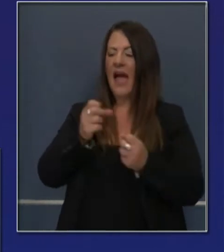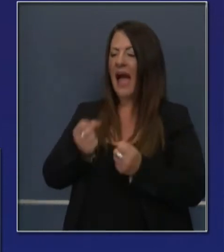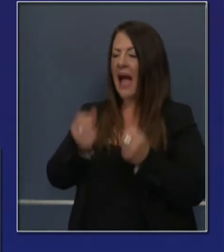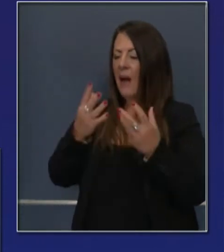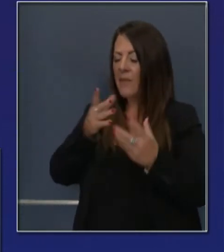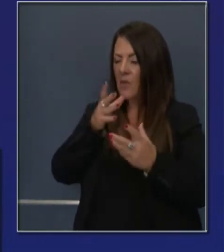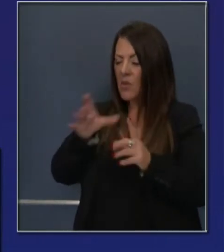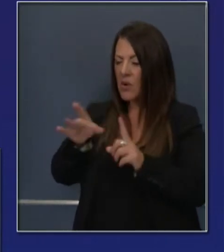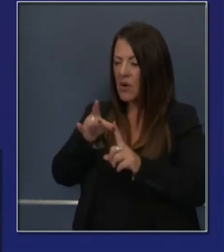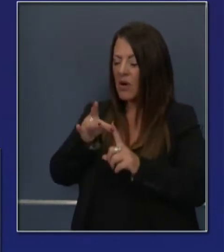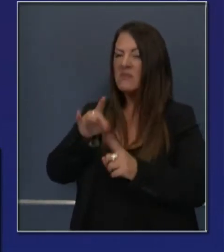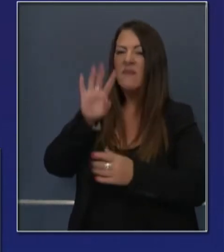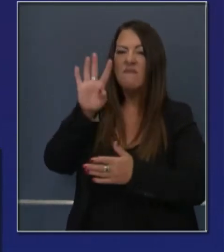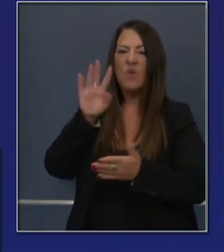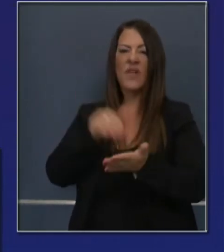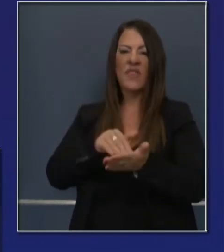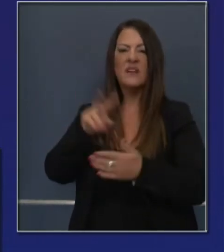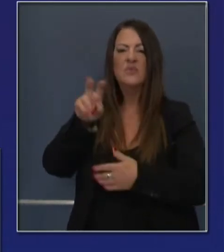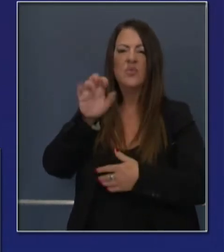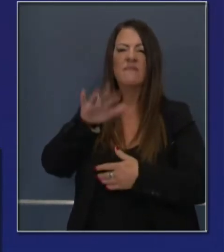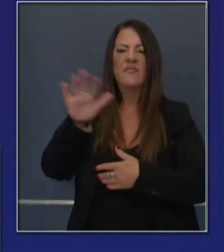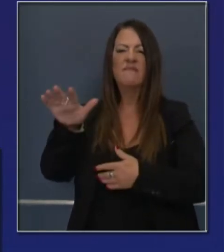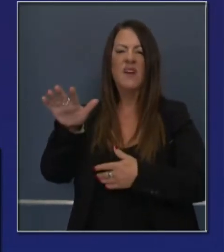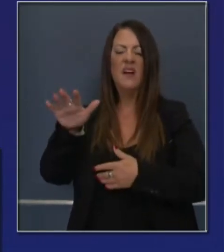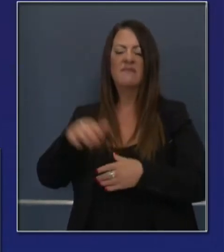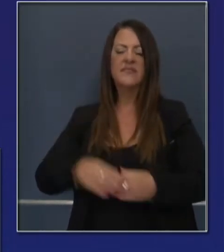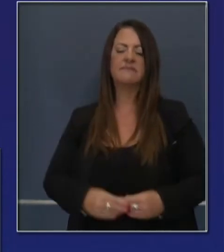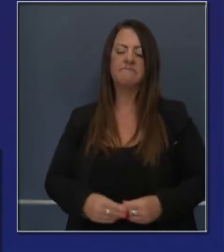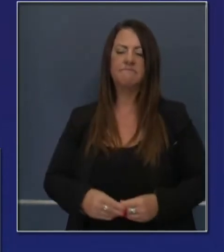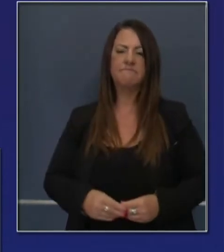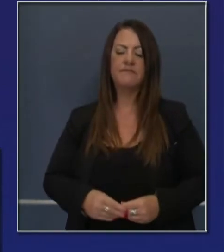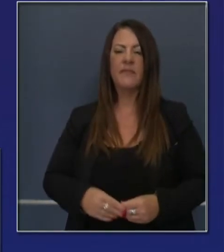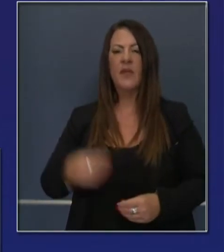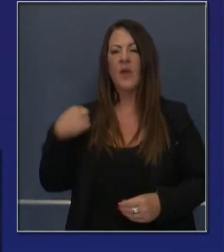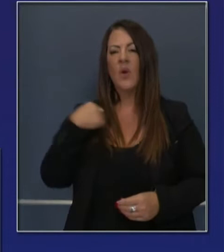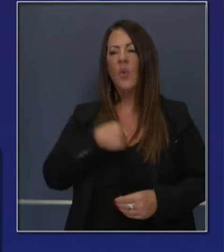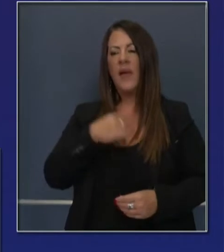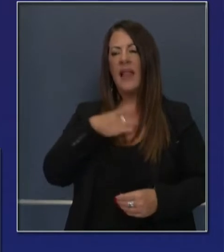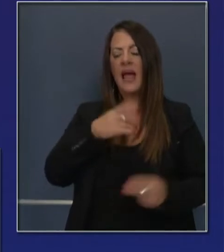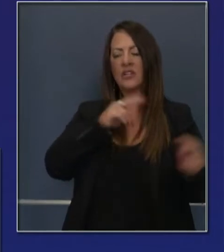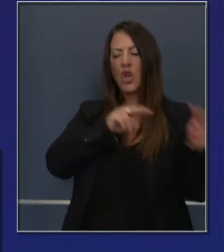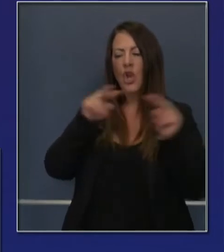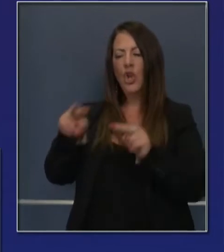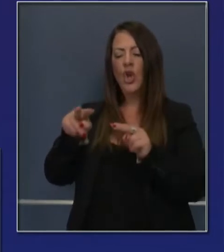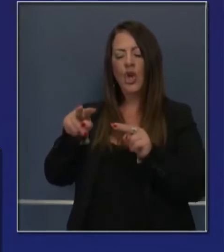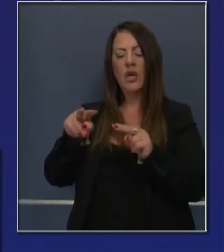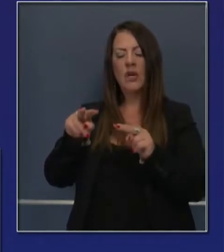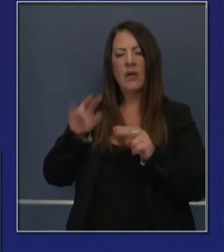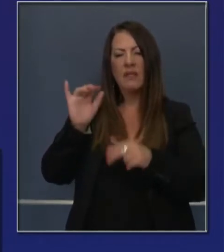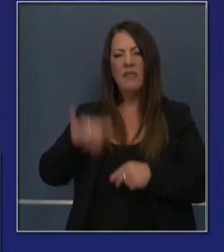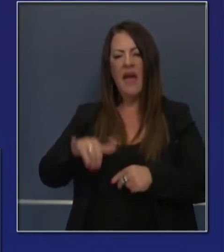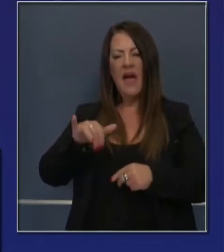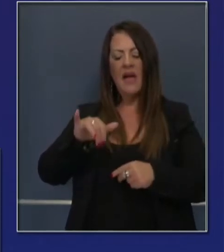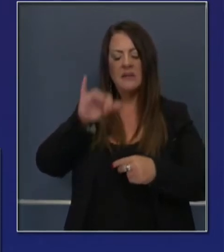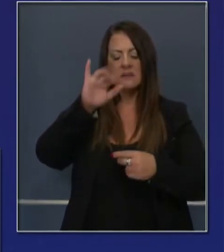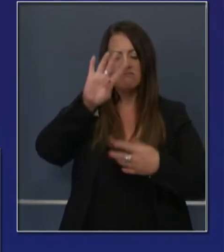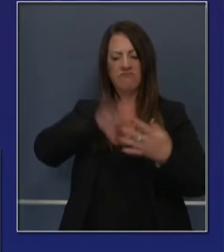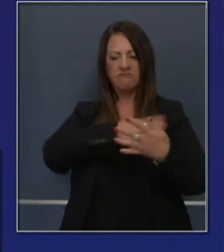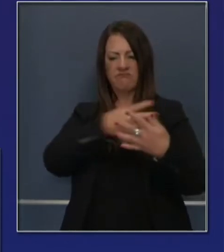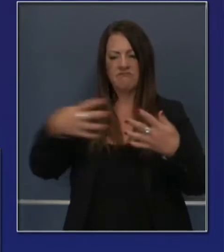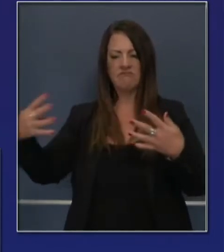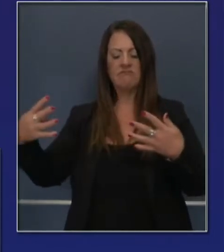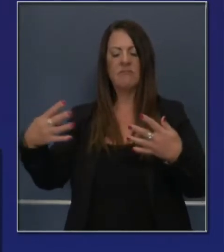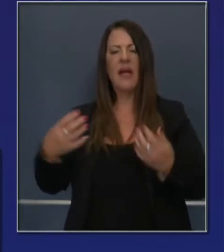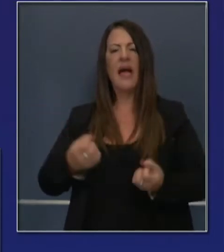4,255 individuals were tested positive. We always look at the 14-day positivity rate. You can see this